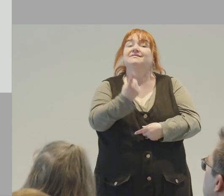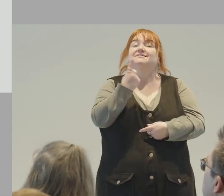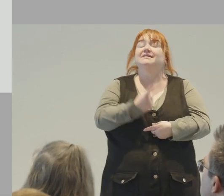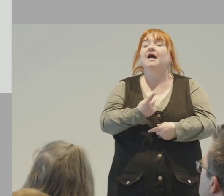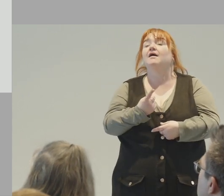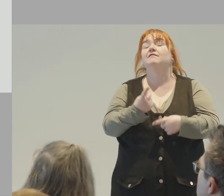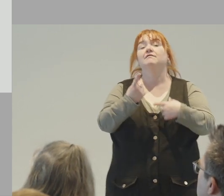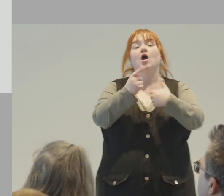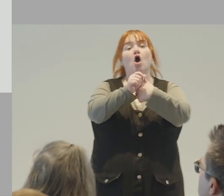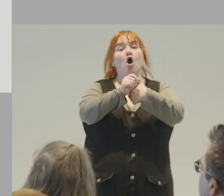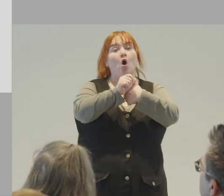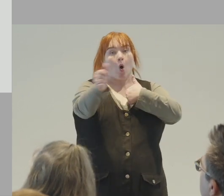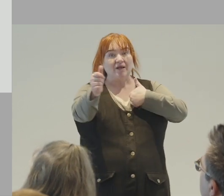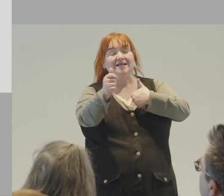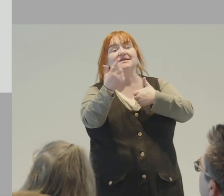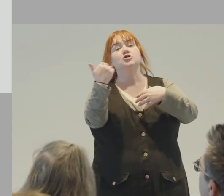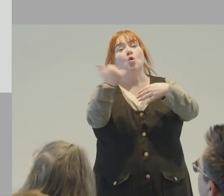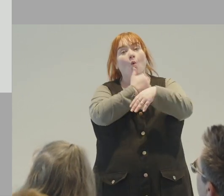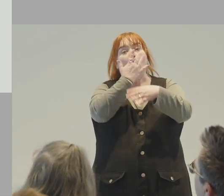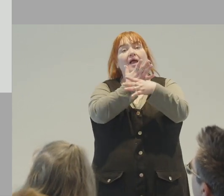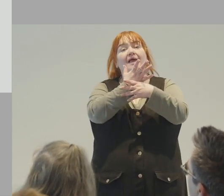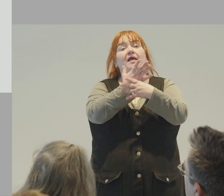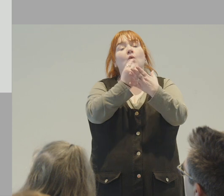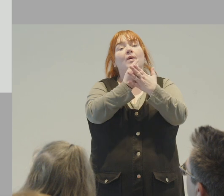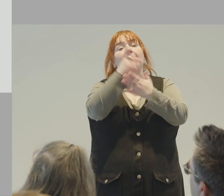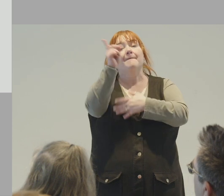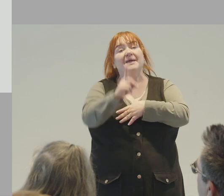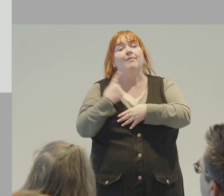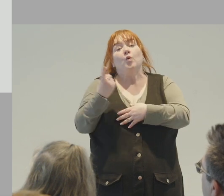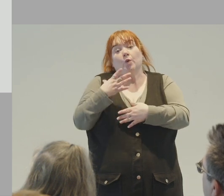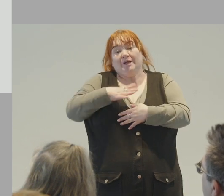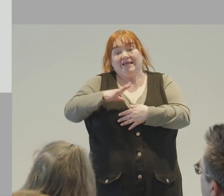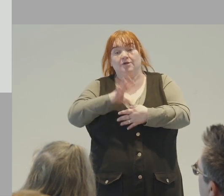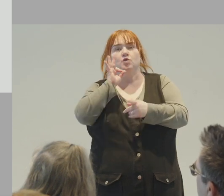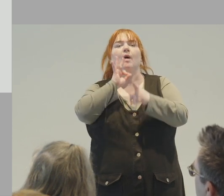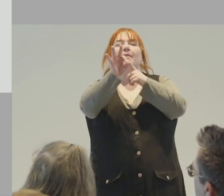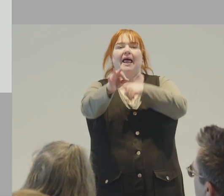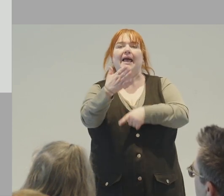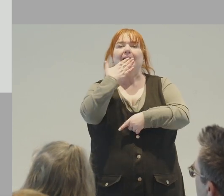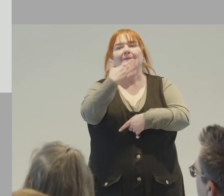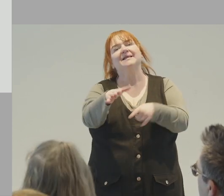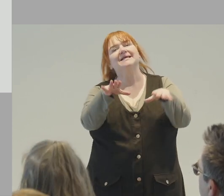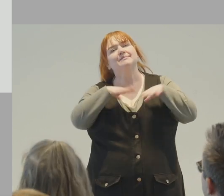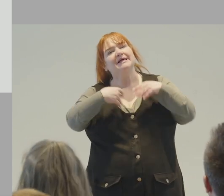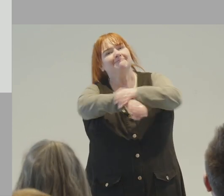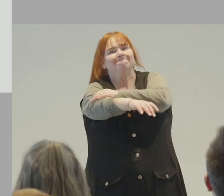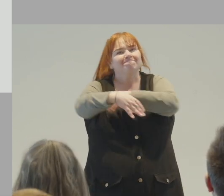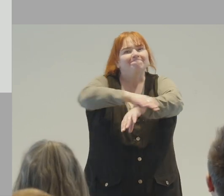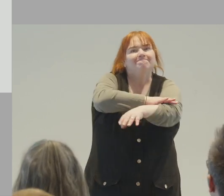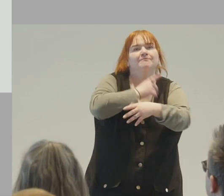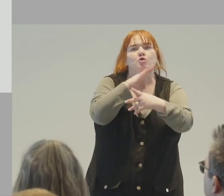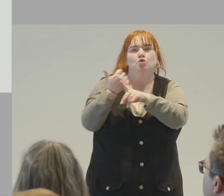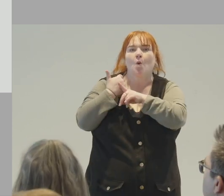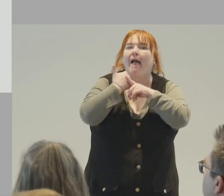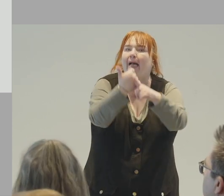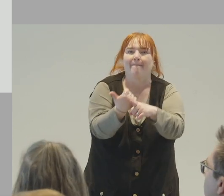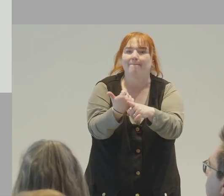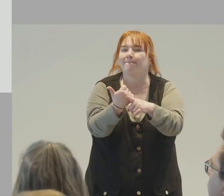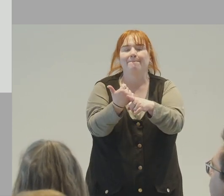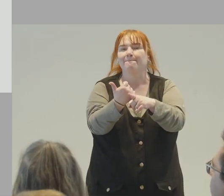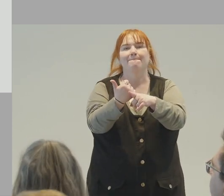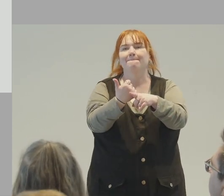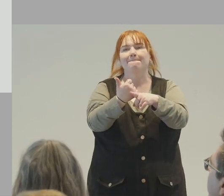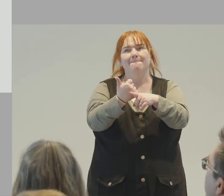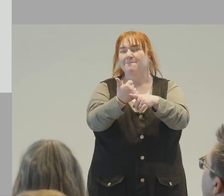learning disabled people who might want access to work, be ready to support people. To be honest, it's not just about learning disabled and autistic